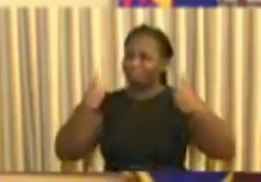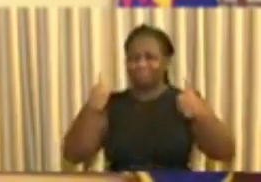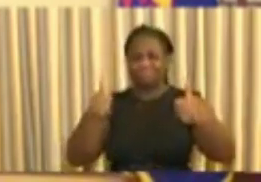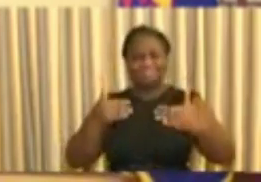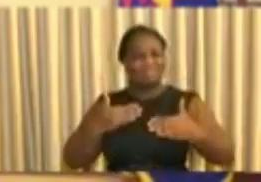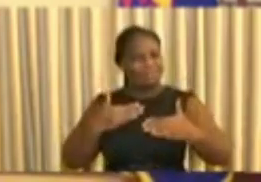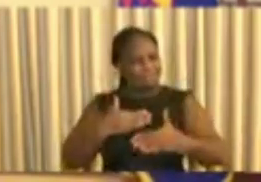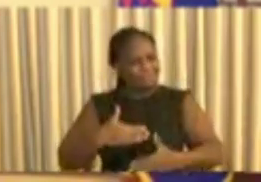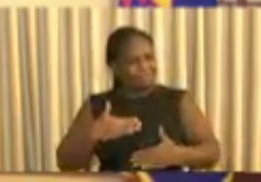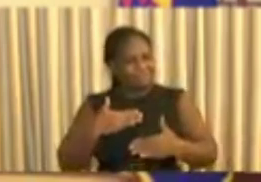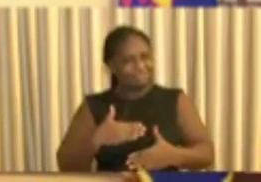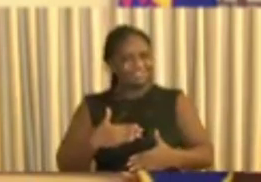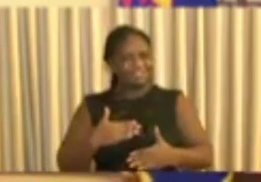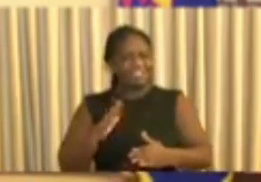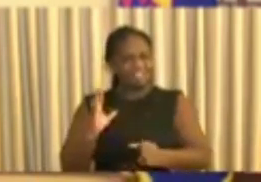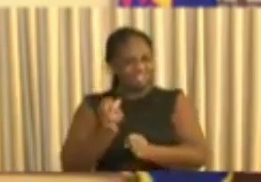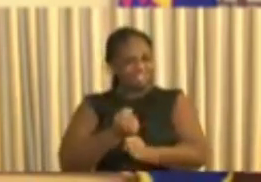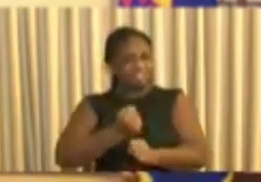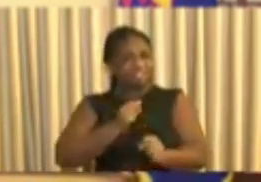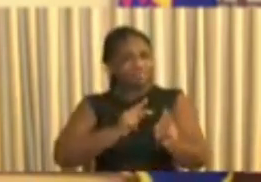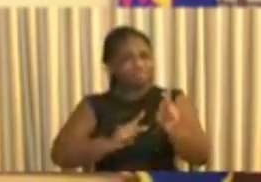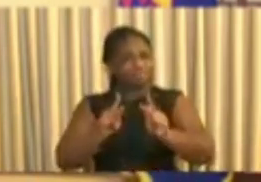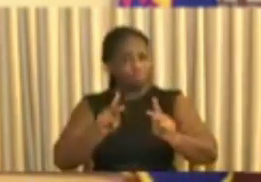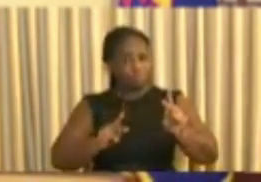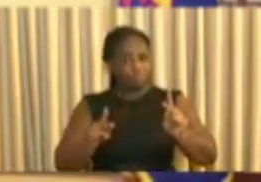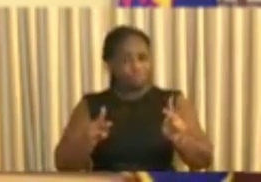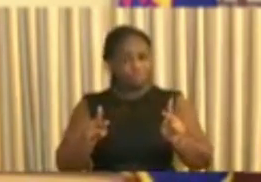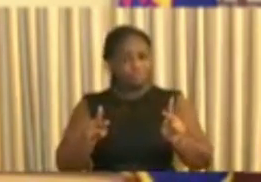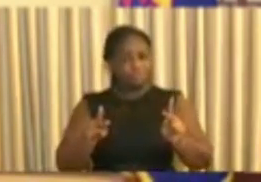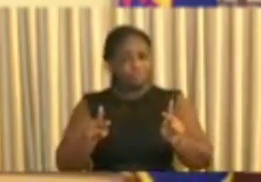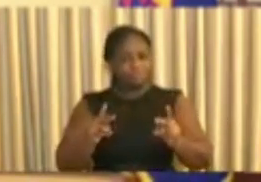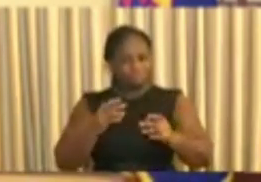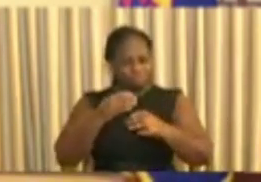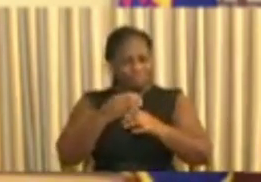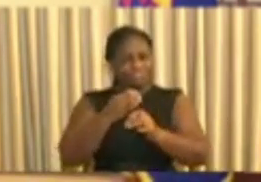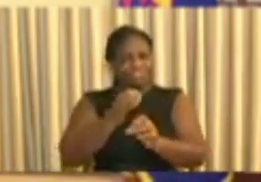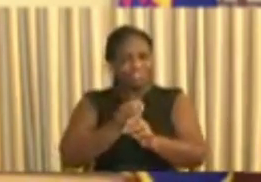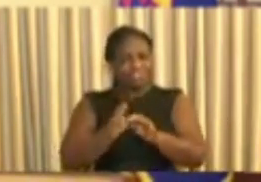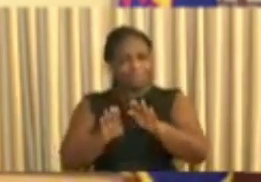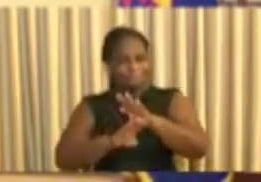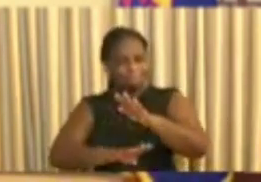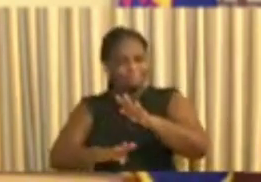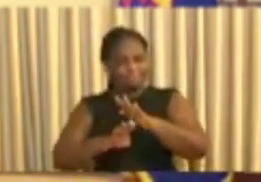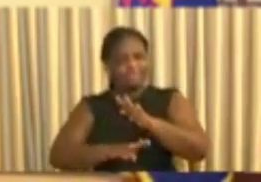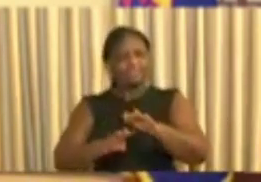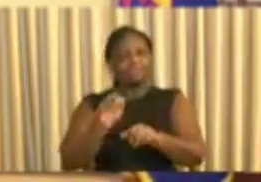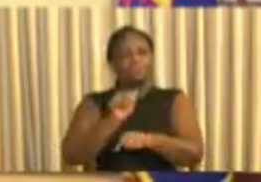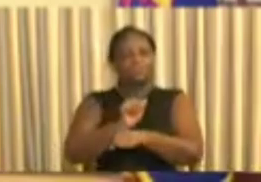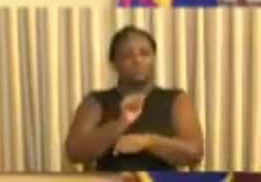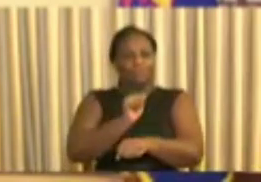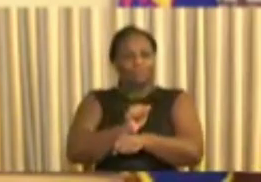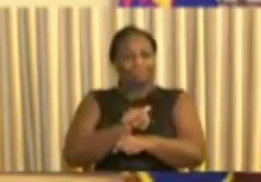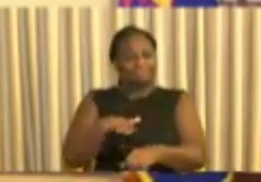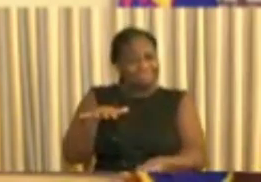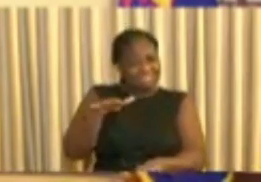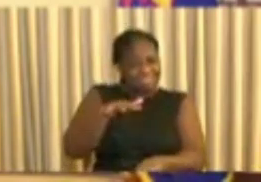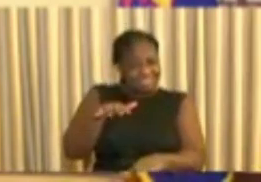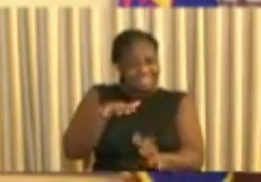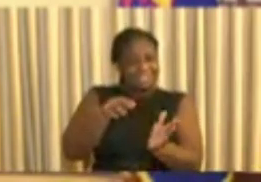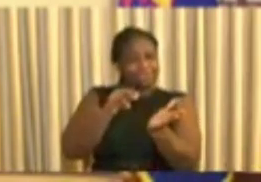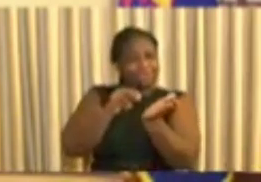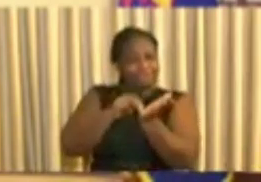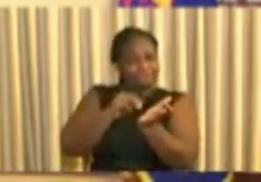debt. It is these security measures that have created the basic framework within which our